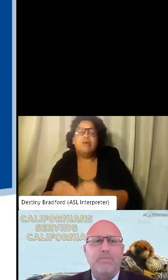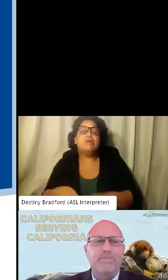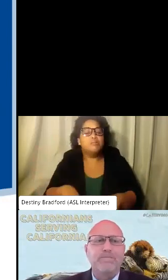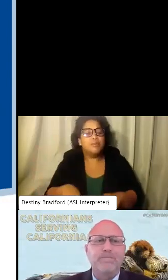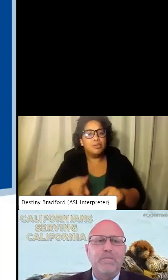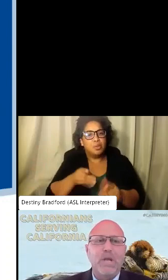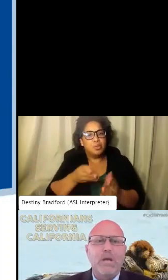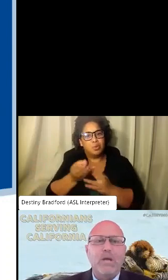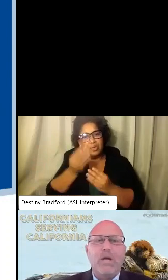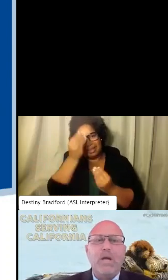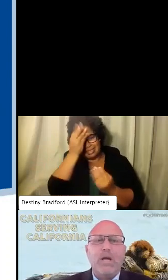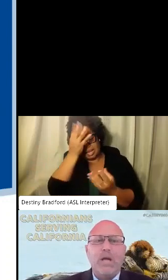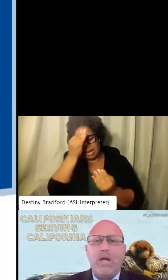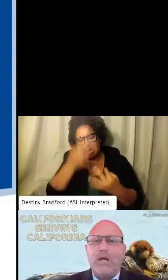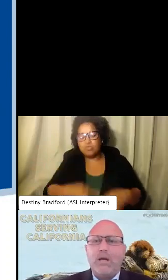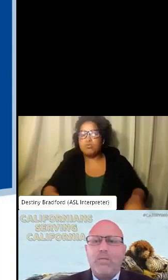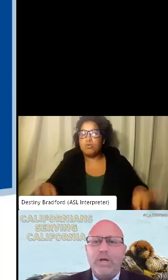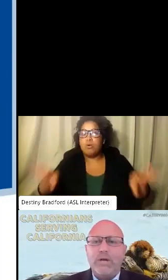are.